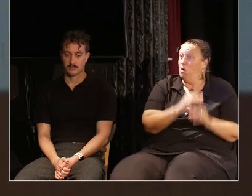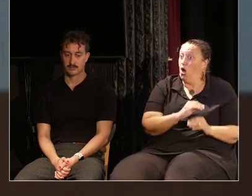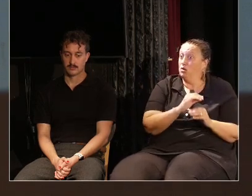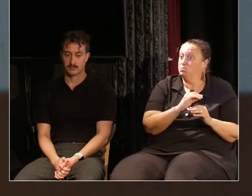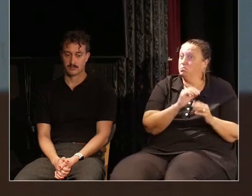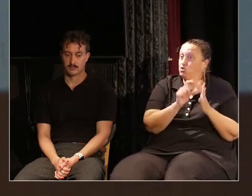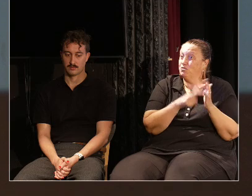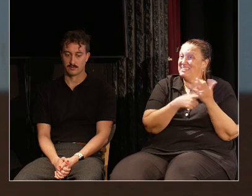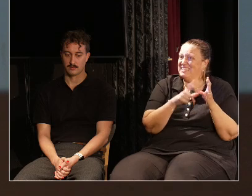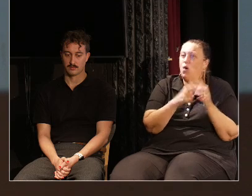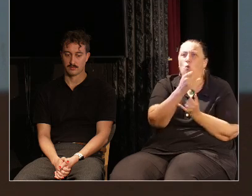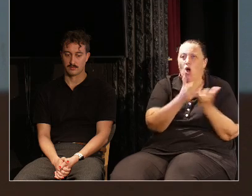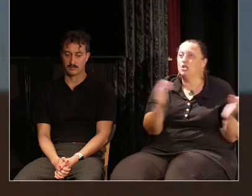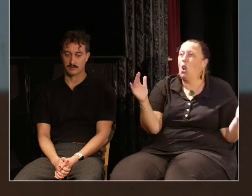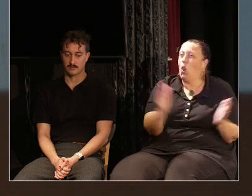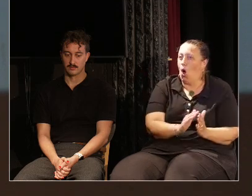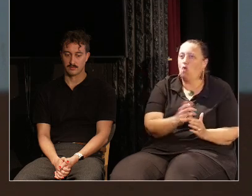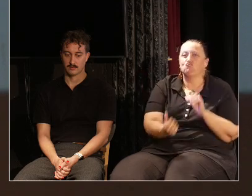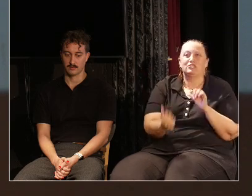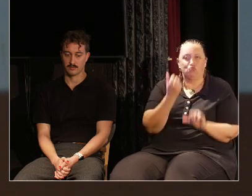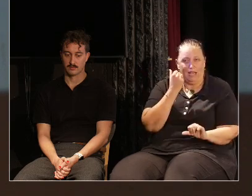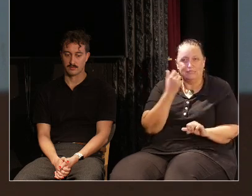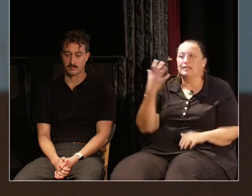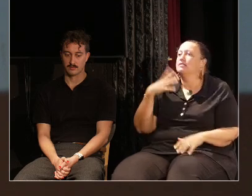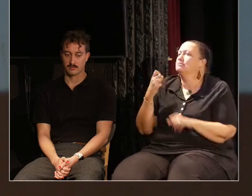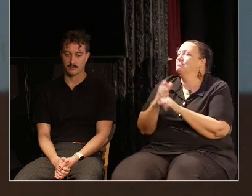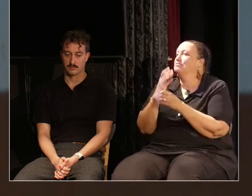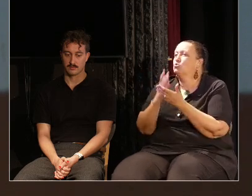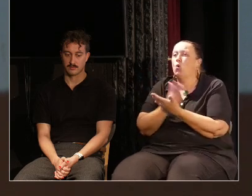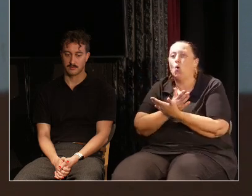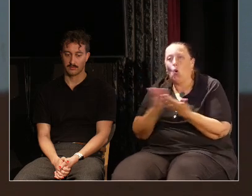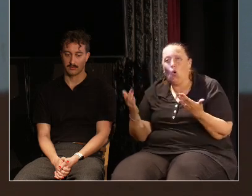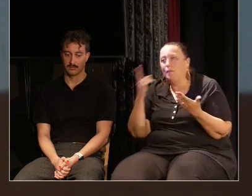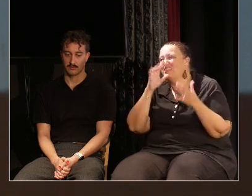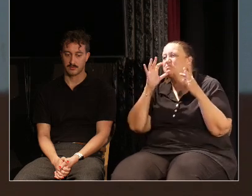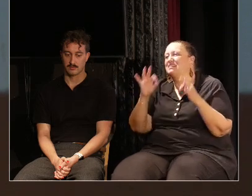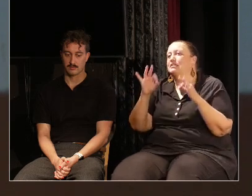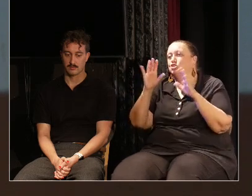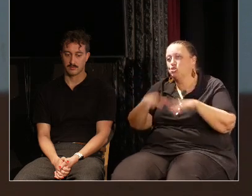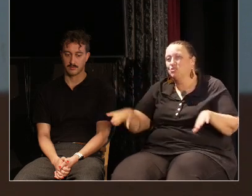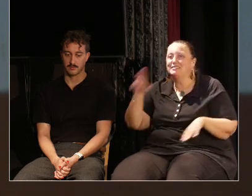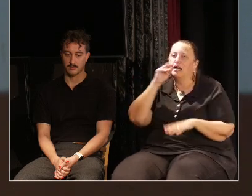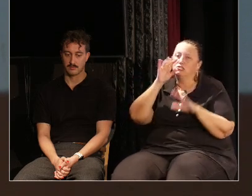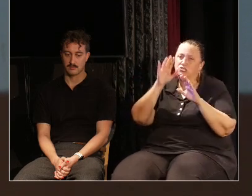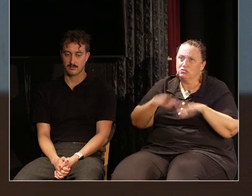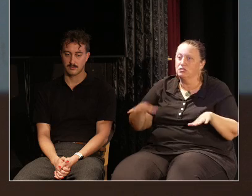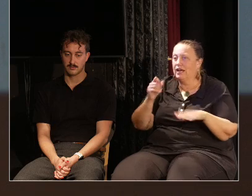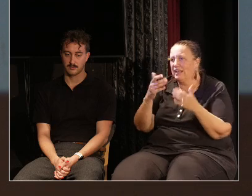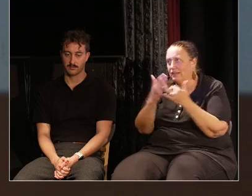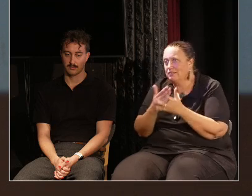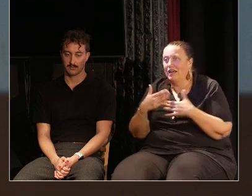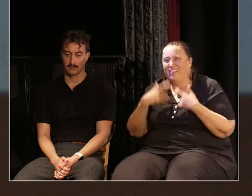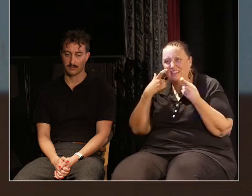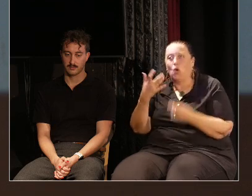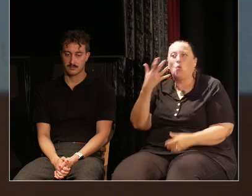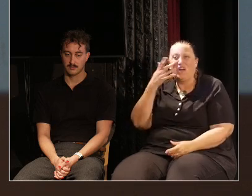young people and, well, for all trans people, but especially for young children, so that they have access to the healthcare they need when they need it, and making sure it is affordable in the process of